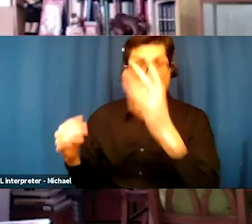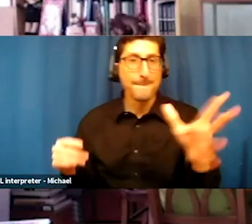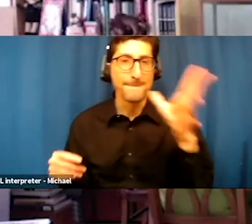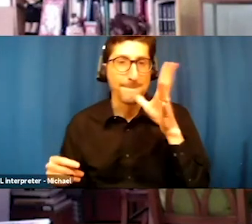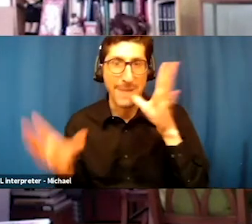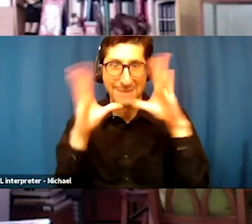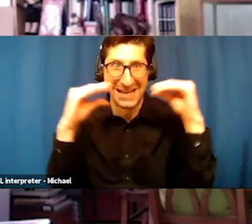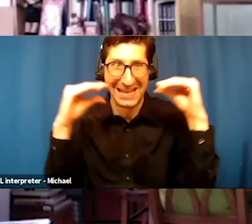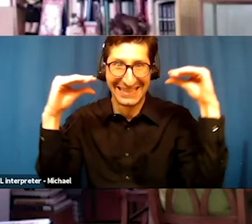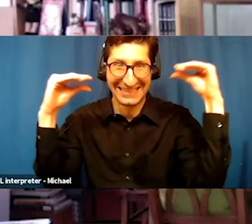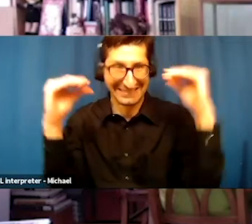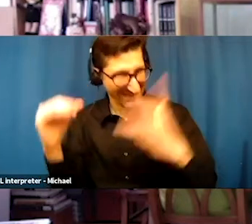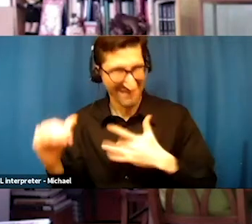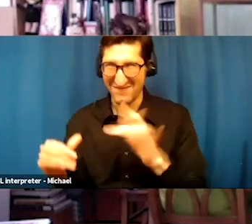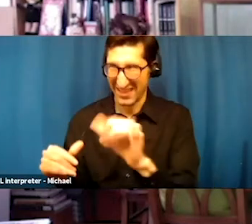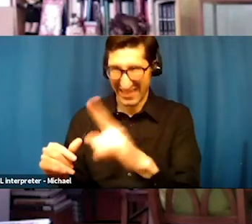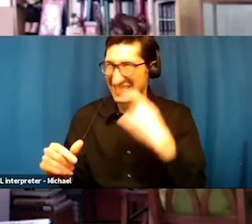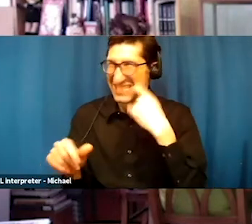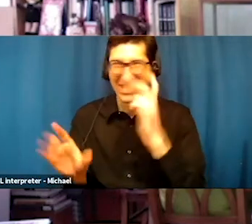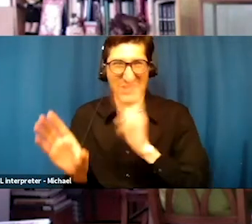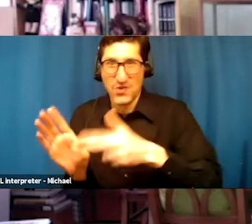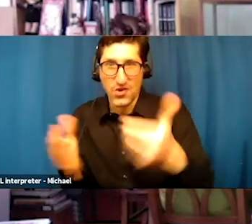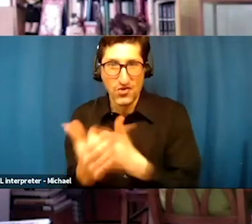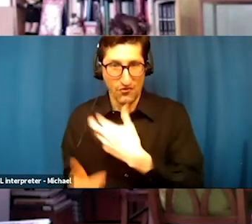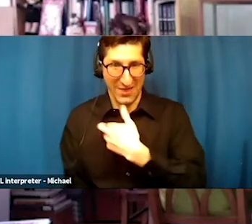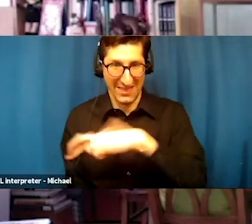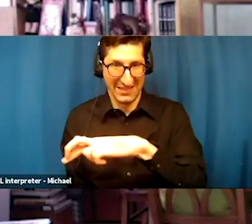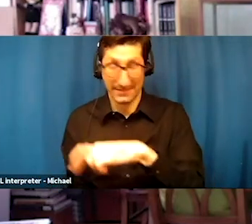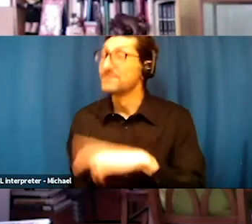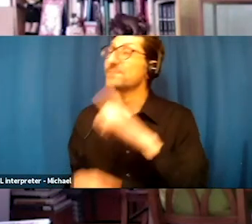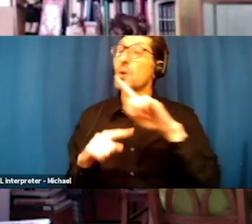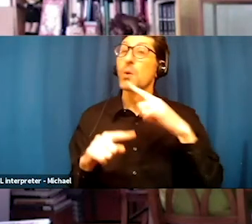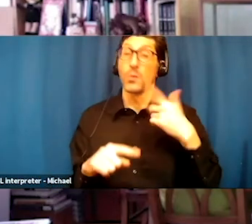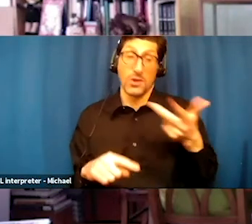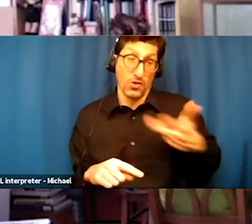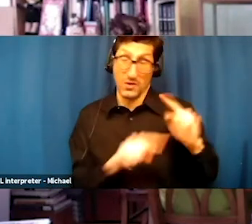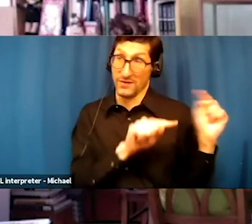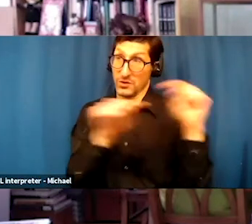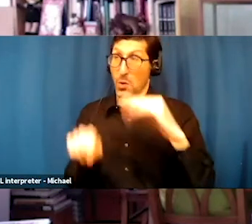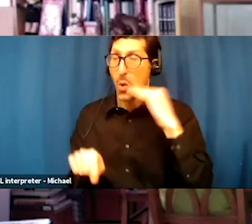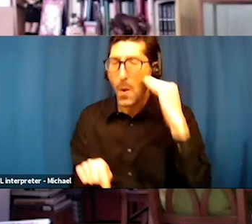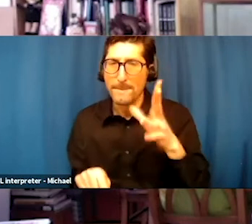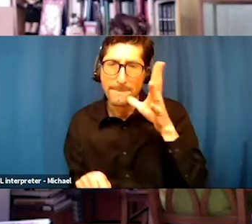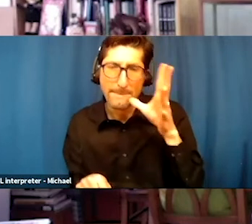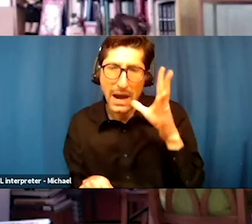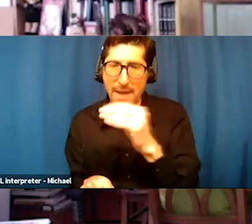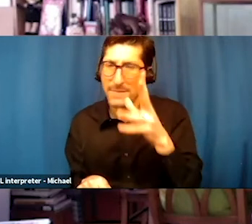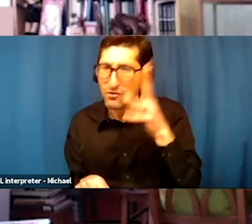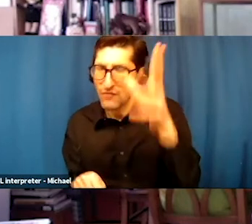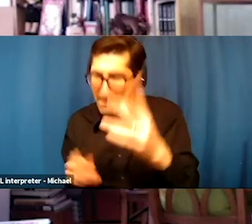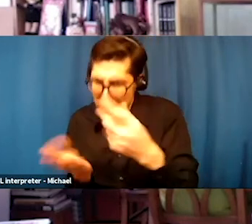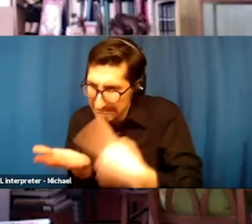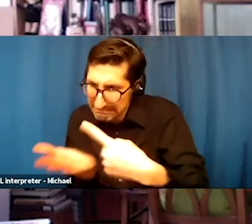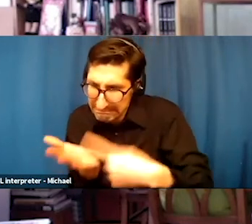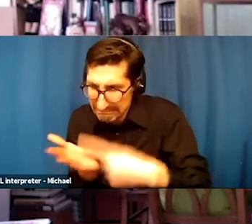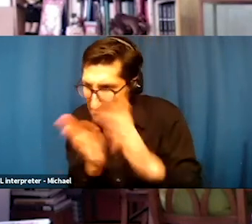religion. On the way home, Grandma and Mom talked plans. I was heading for another summer in